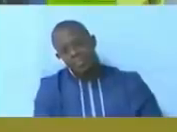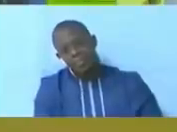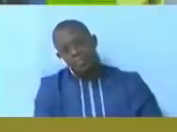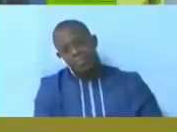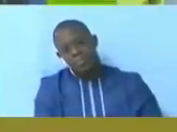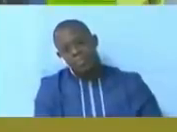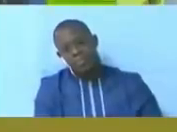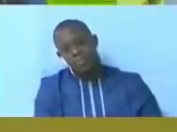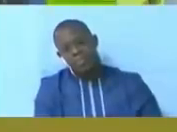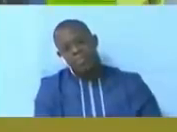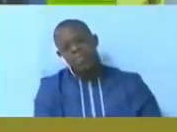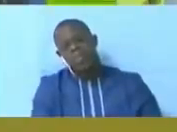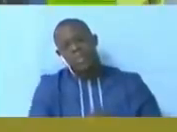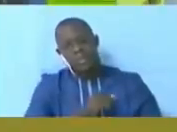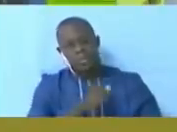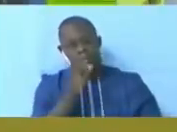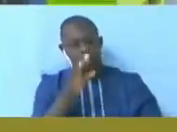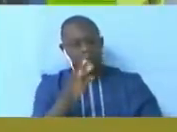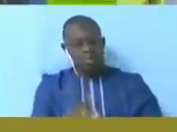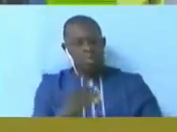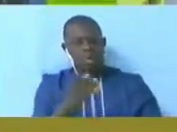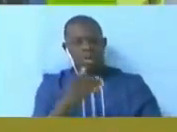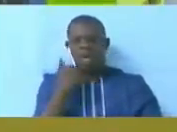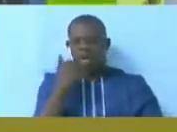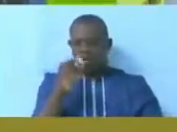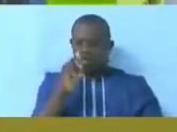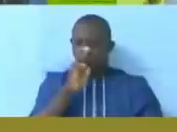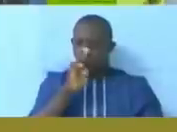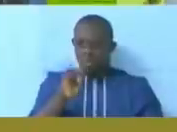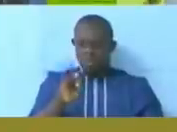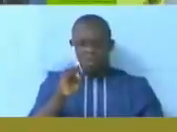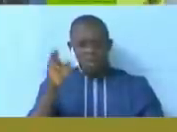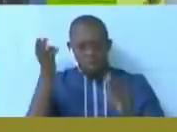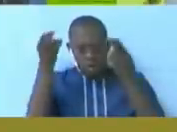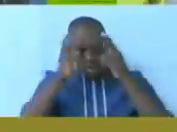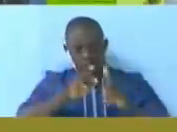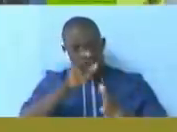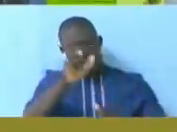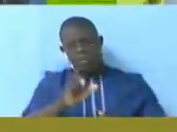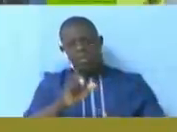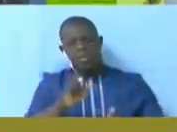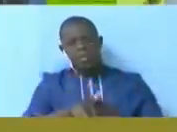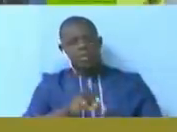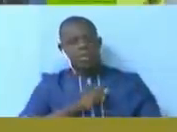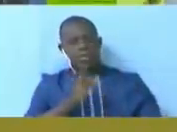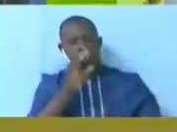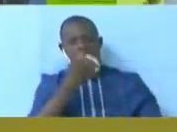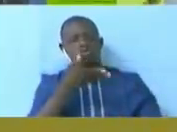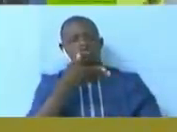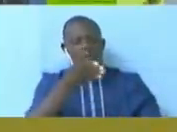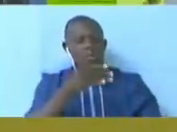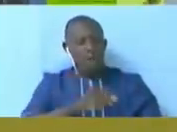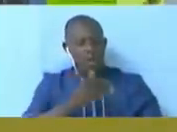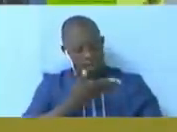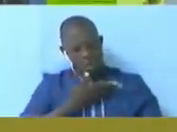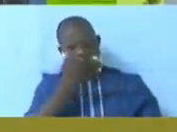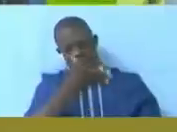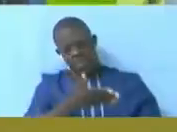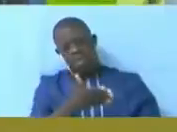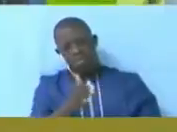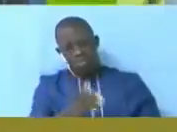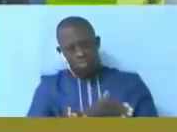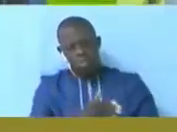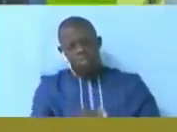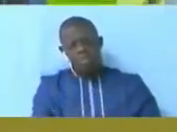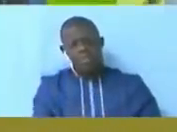he Abdoulaye asked him, who is this lawyer? Ako Abdoulaye nyininga akaya jubala nyi lawyer ade. He said he's a young man, he's around. Akaya nyi mu lawyer